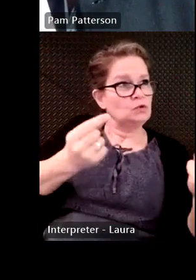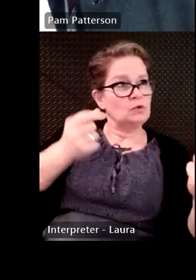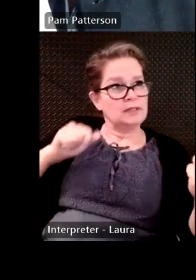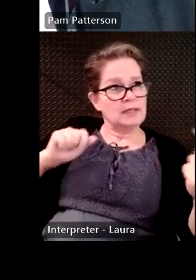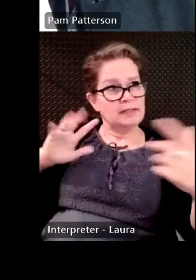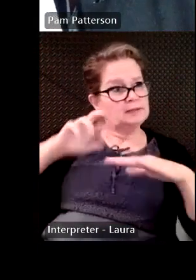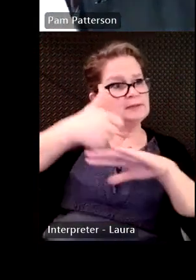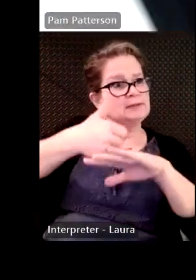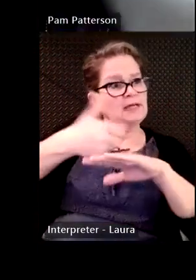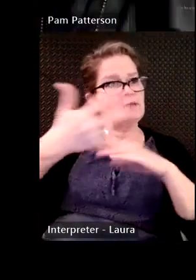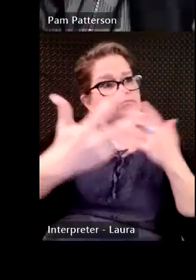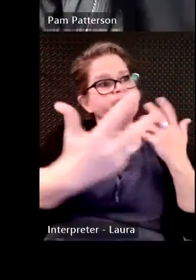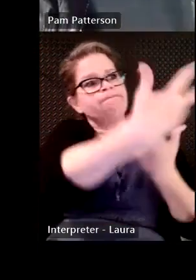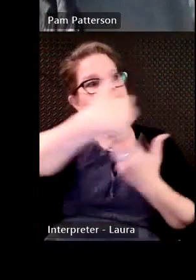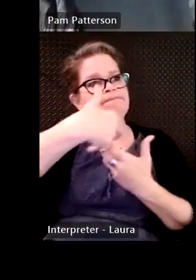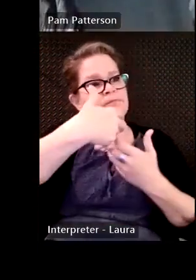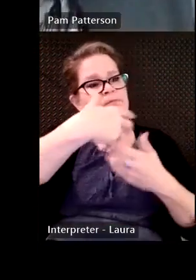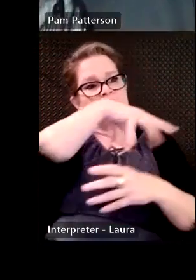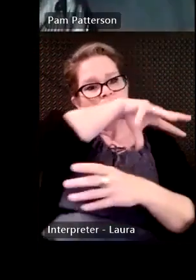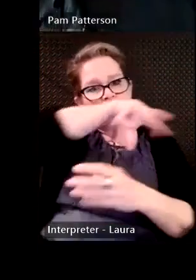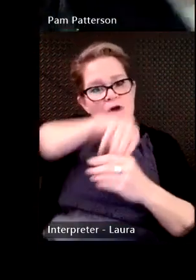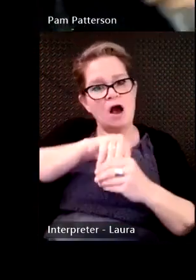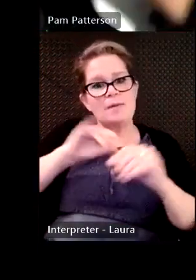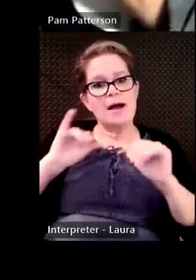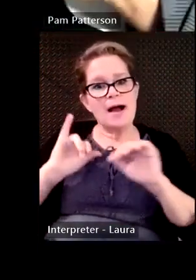contested. So thank you.